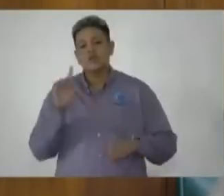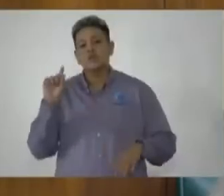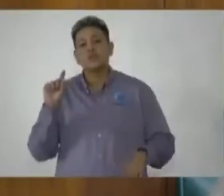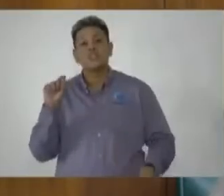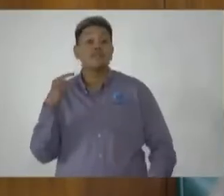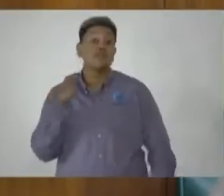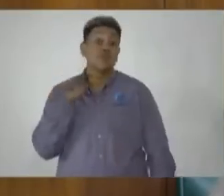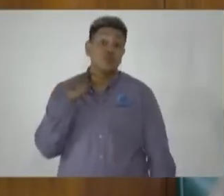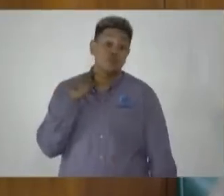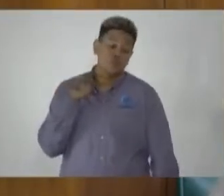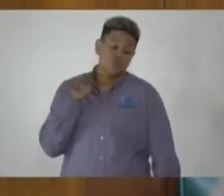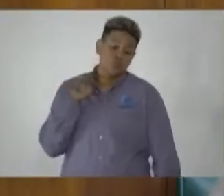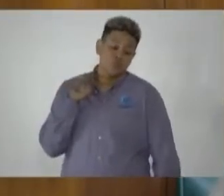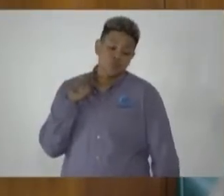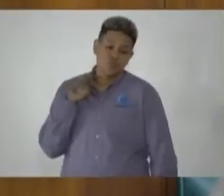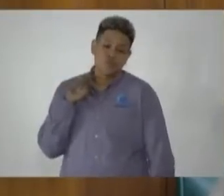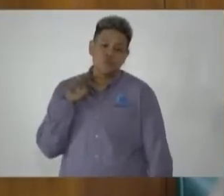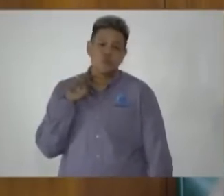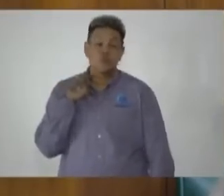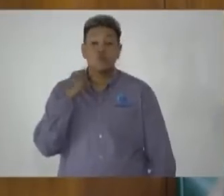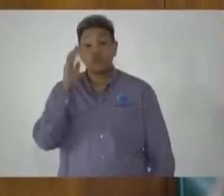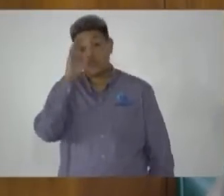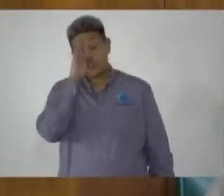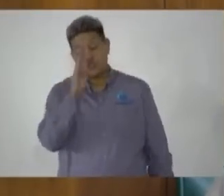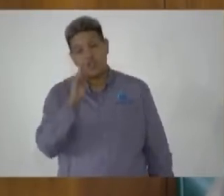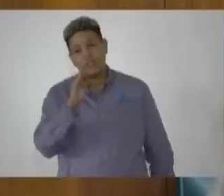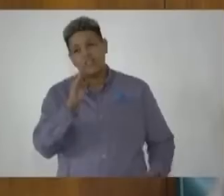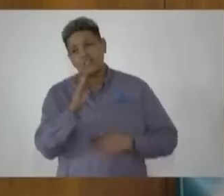June to the